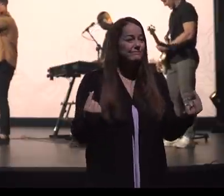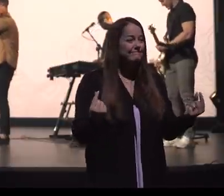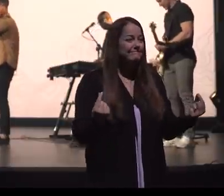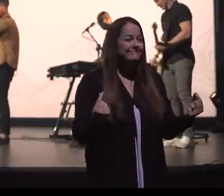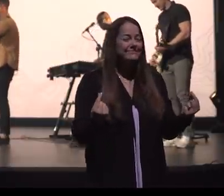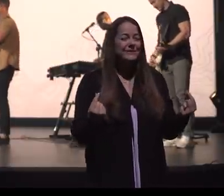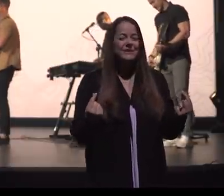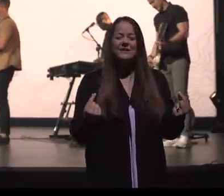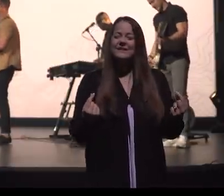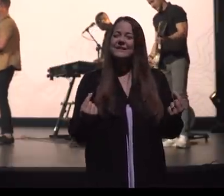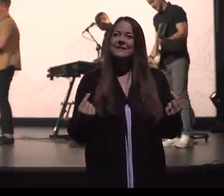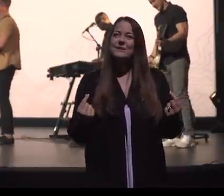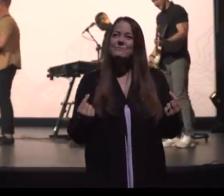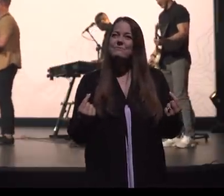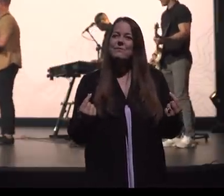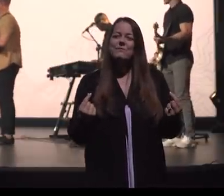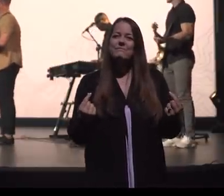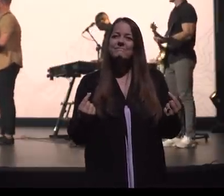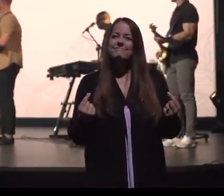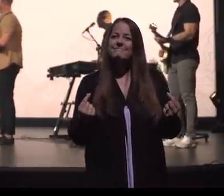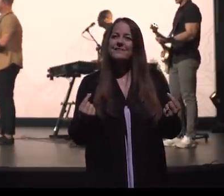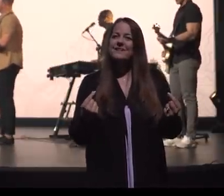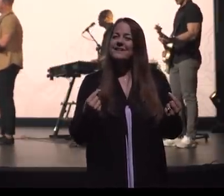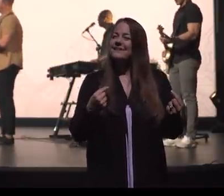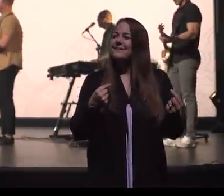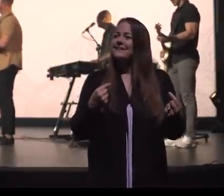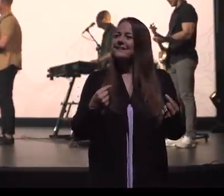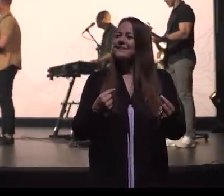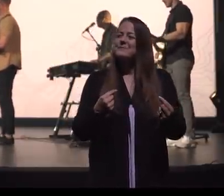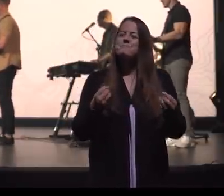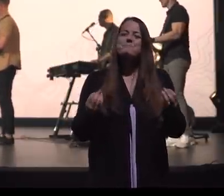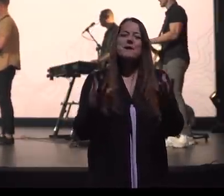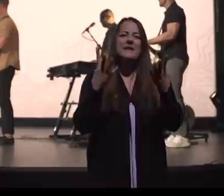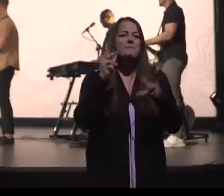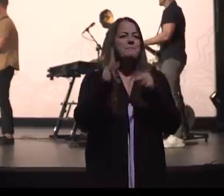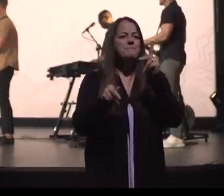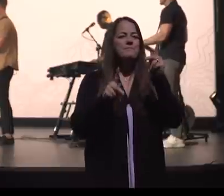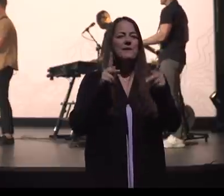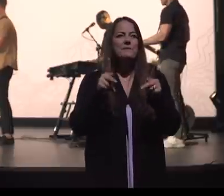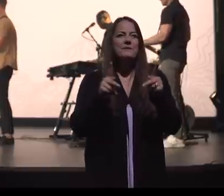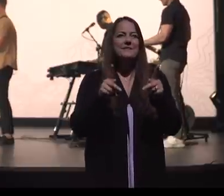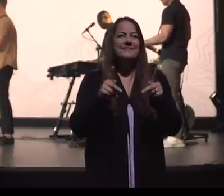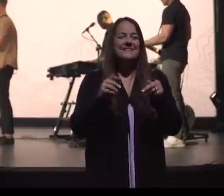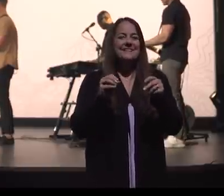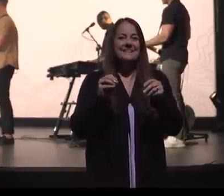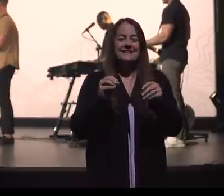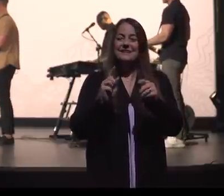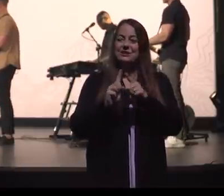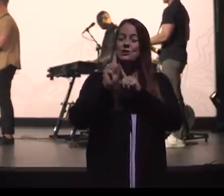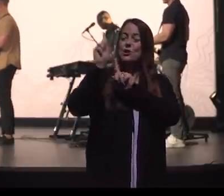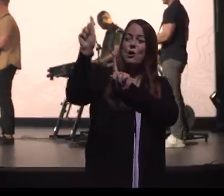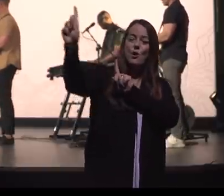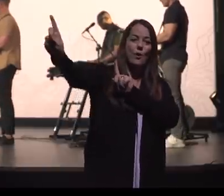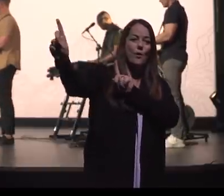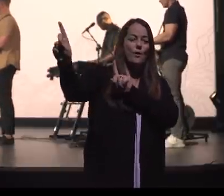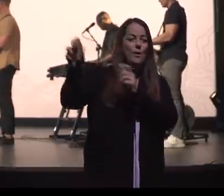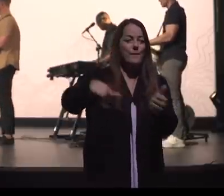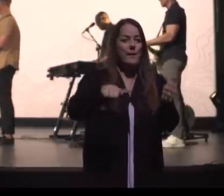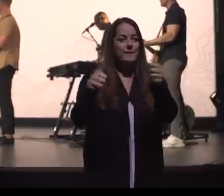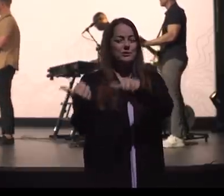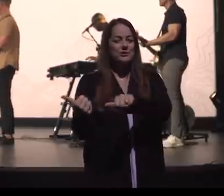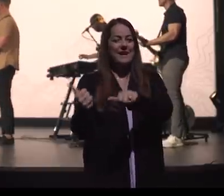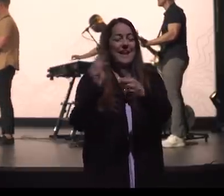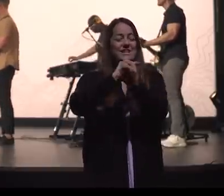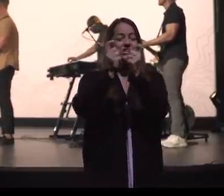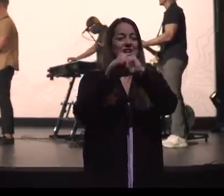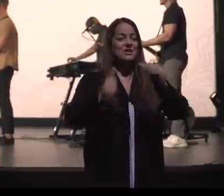You just do whatever God's telling you to do. And for many of you, that is to go out these doors straight to the baptistry and